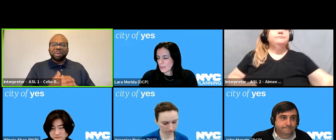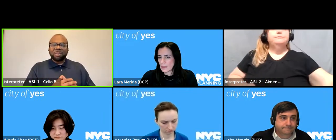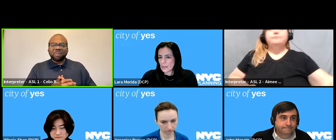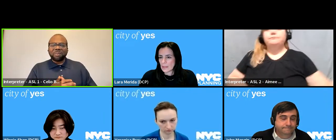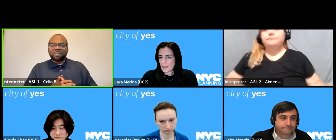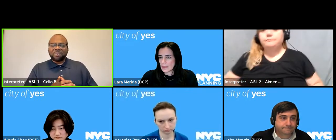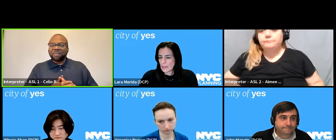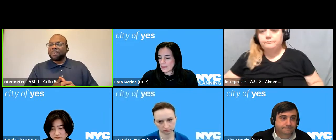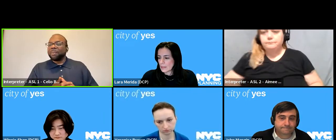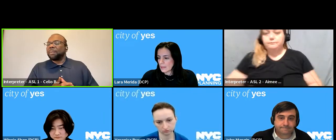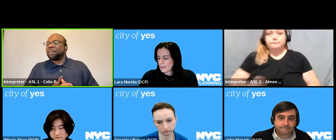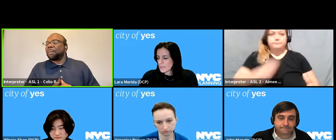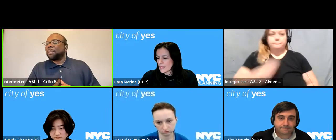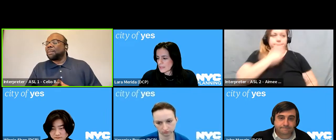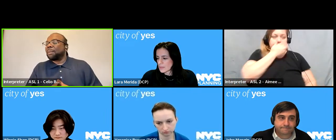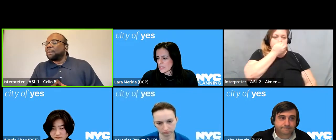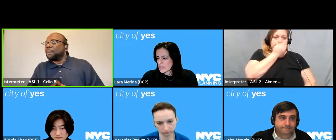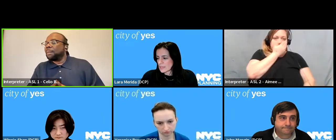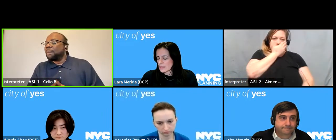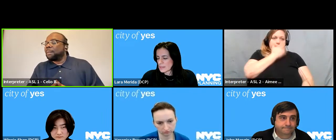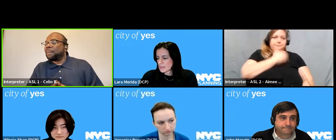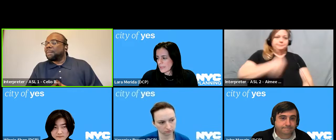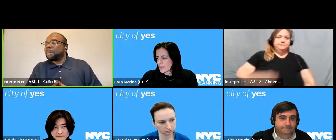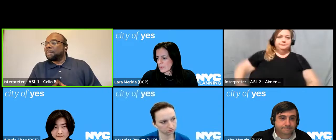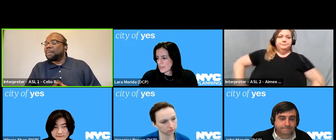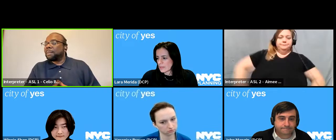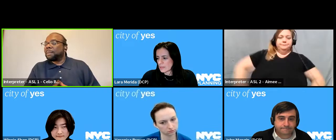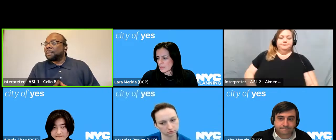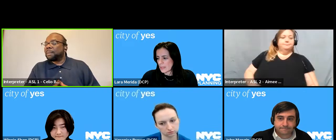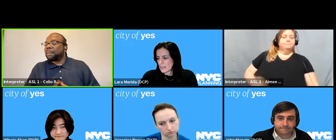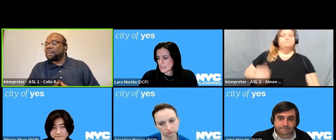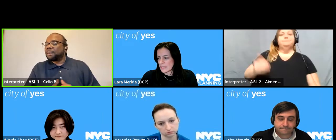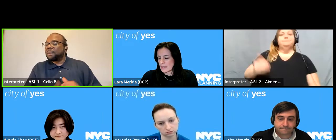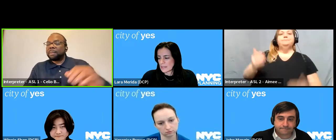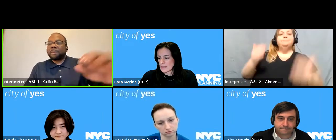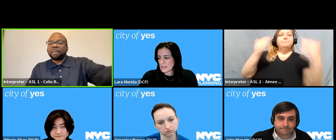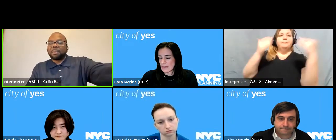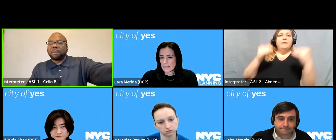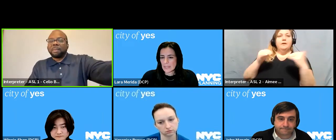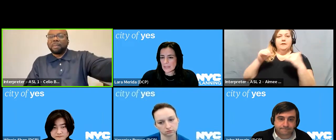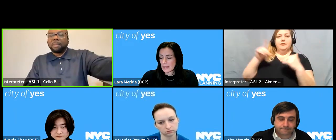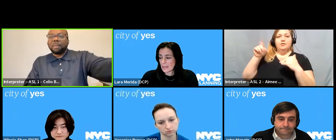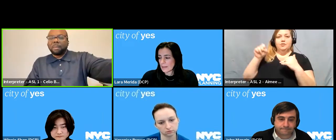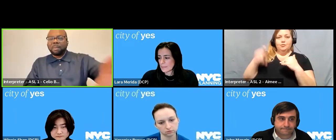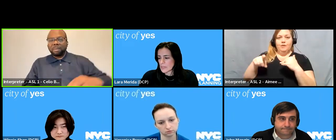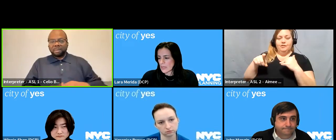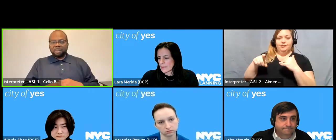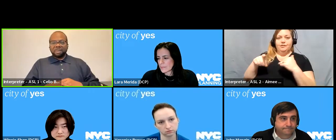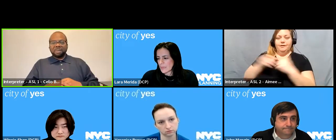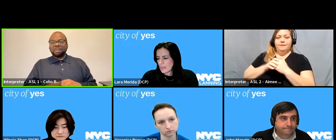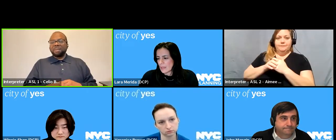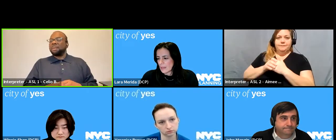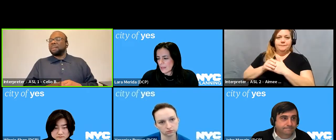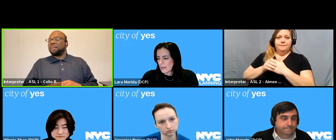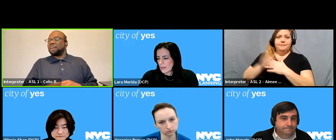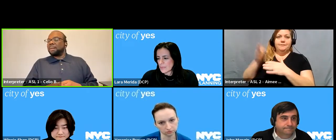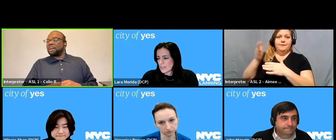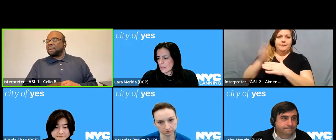Thank you. The next question is about the HPD's area median income chart.